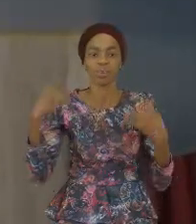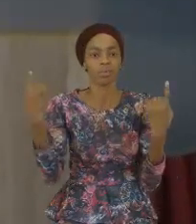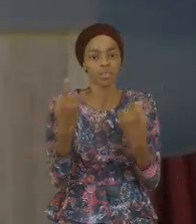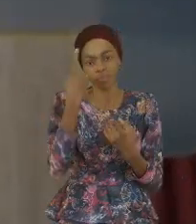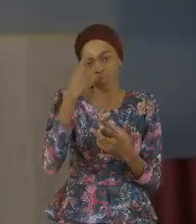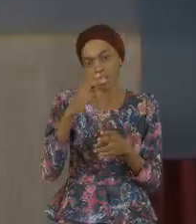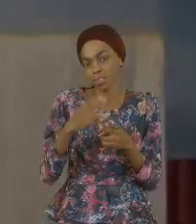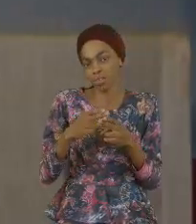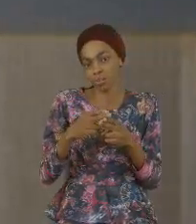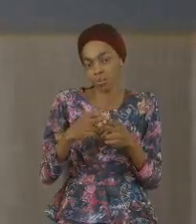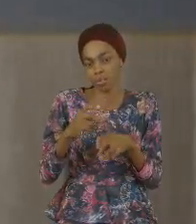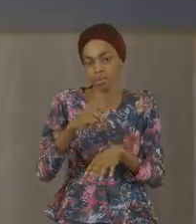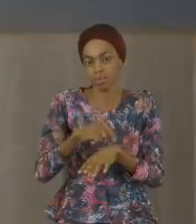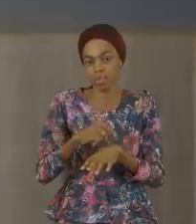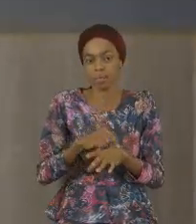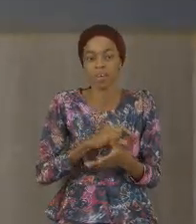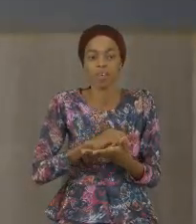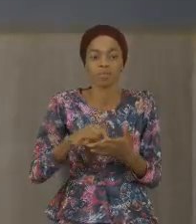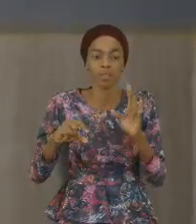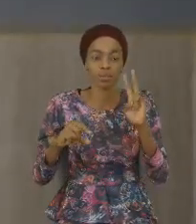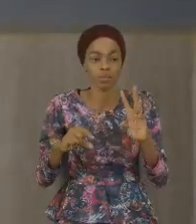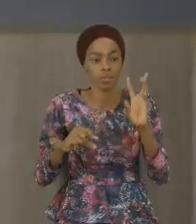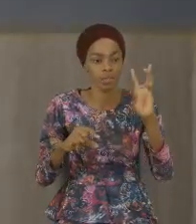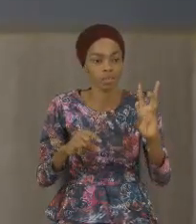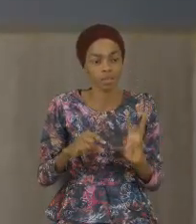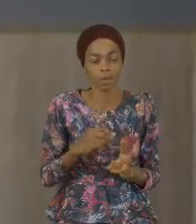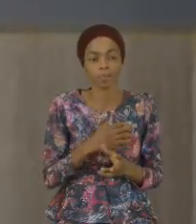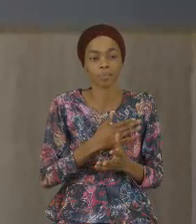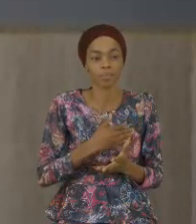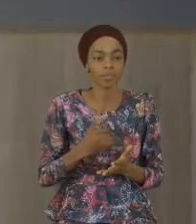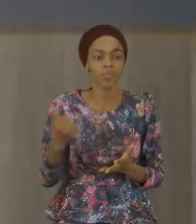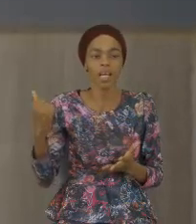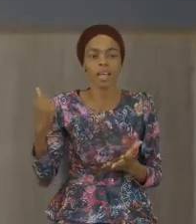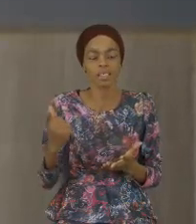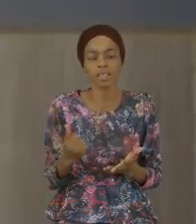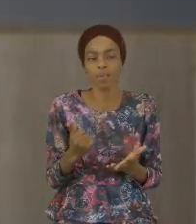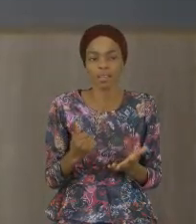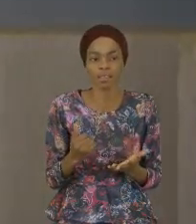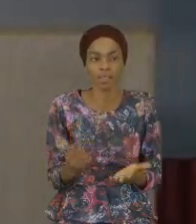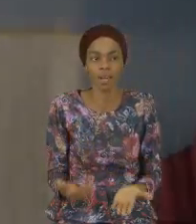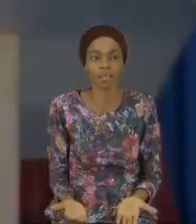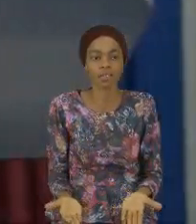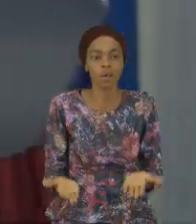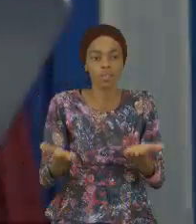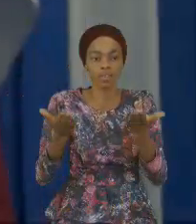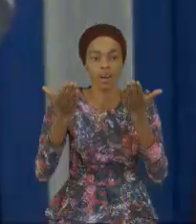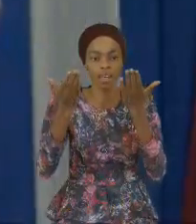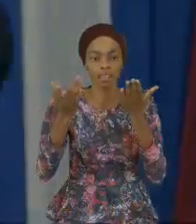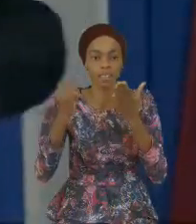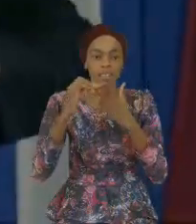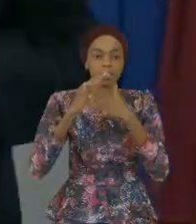season. Verse 26, and then it says, esteeming the reproach of Christ